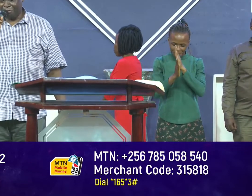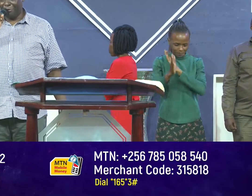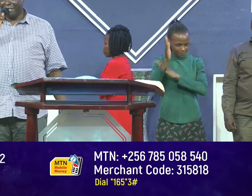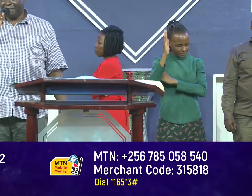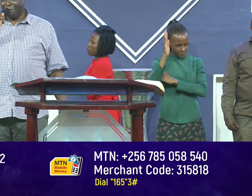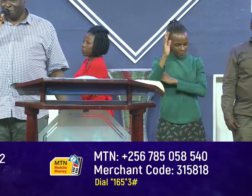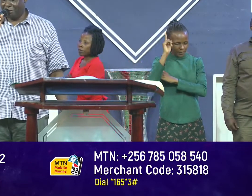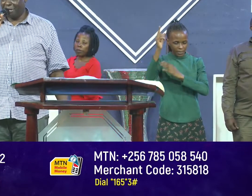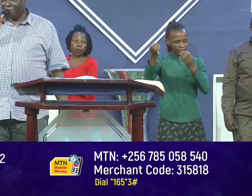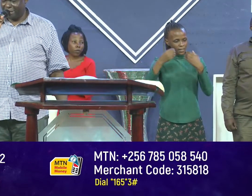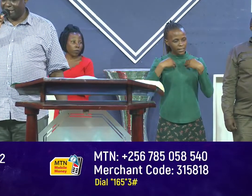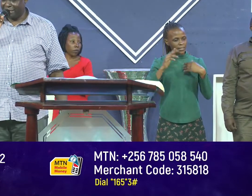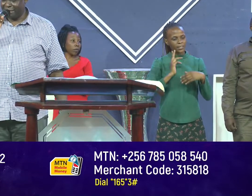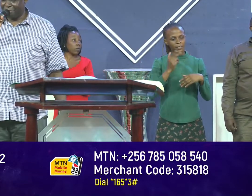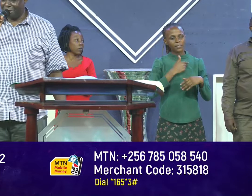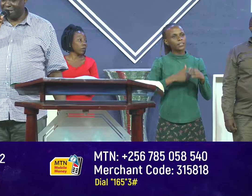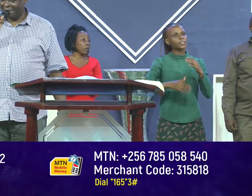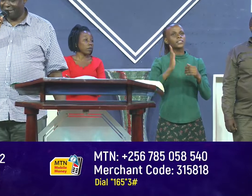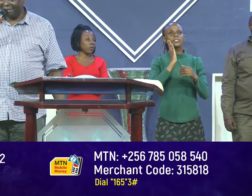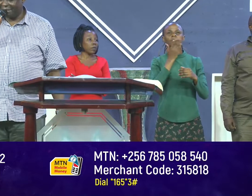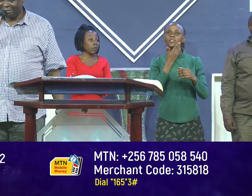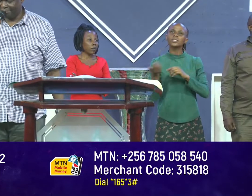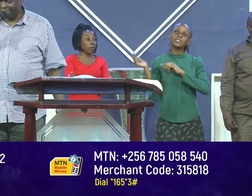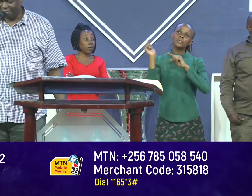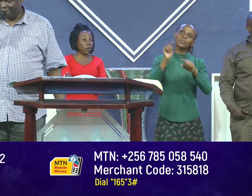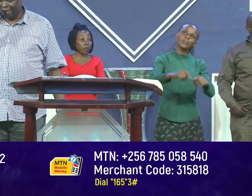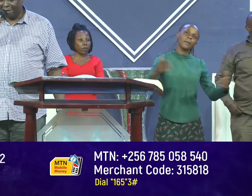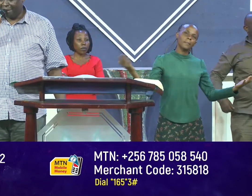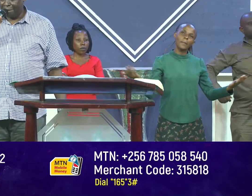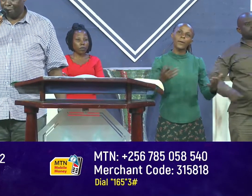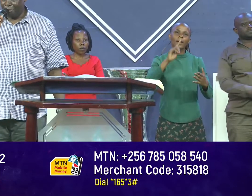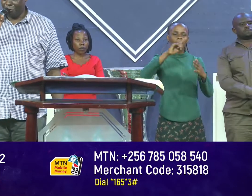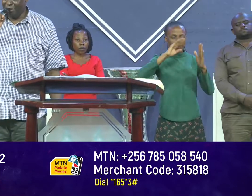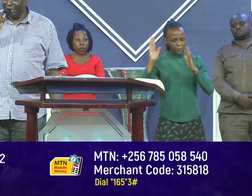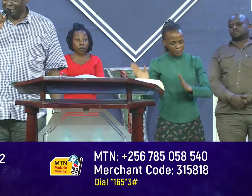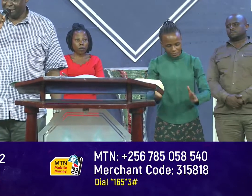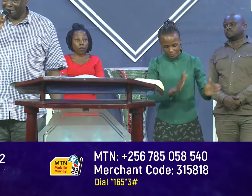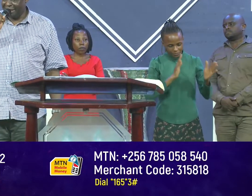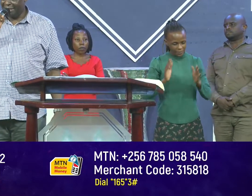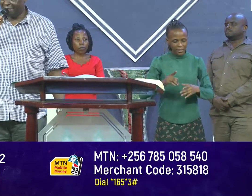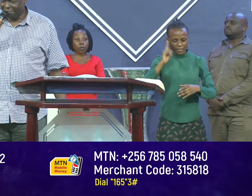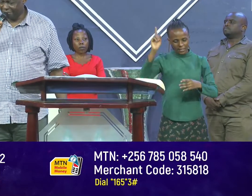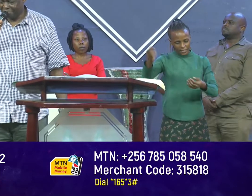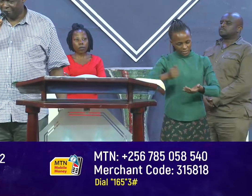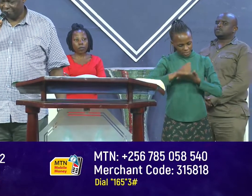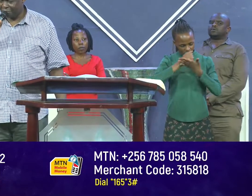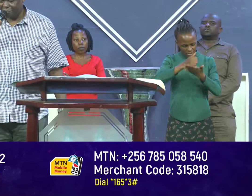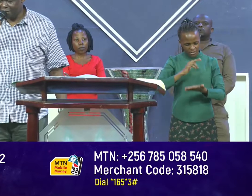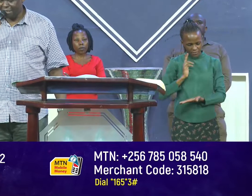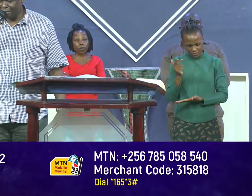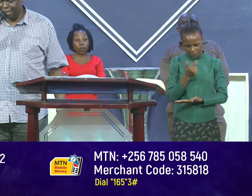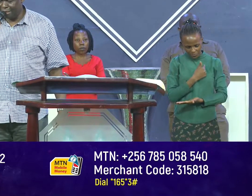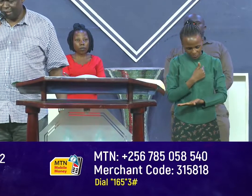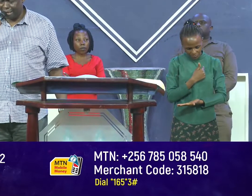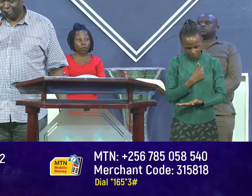Father, otuwe ekisa okujja we wategese tujje. That you give us the grace to come where you purpose us to be. Say, may you